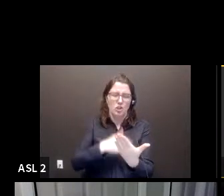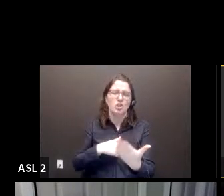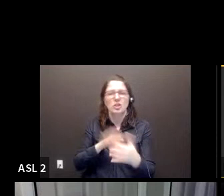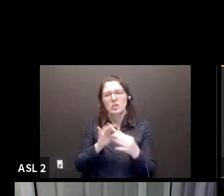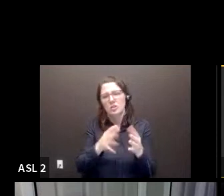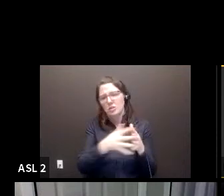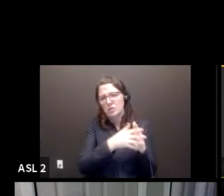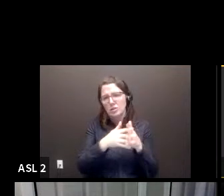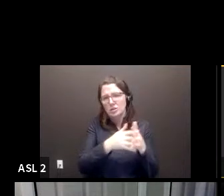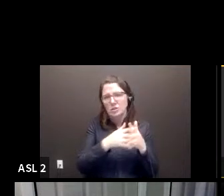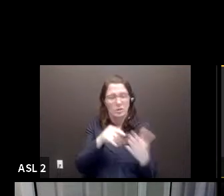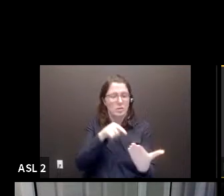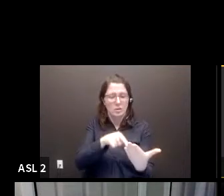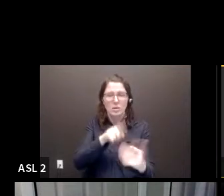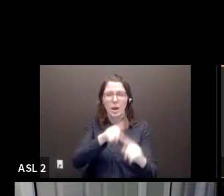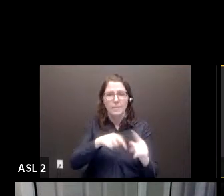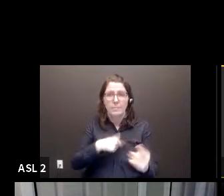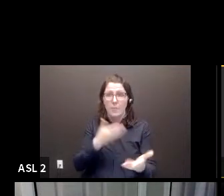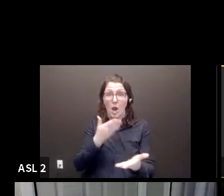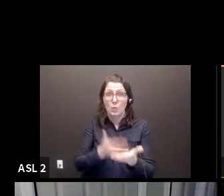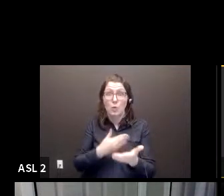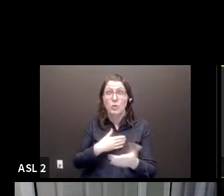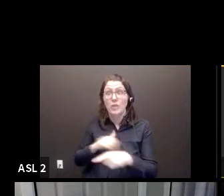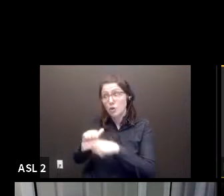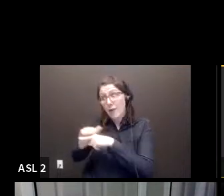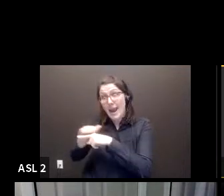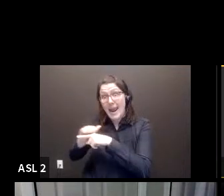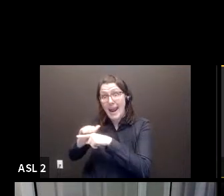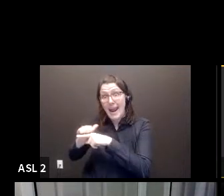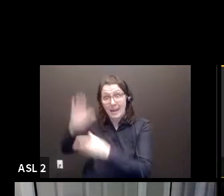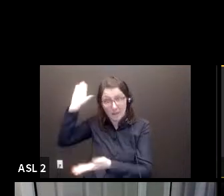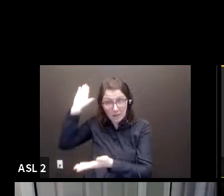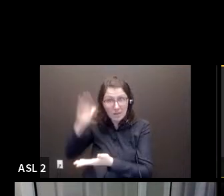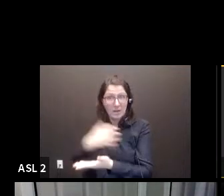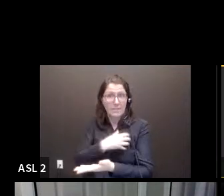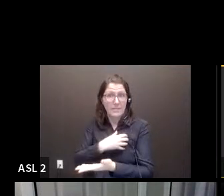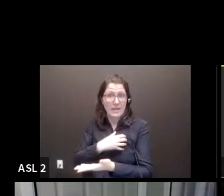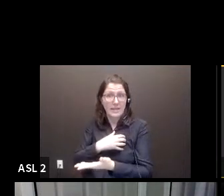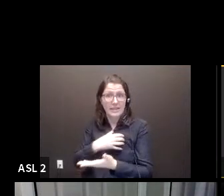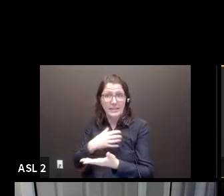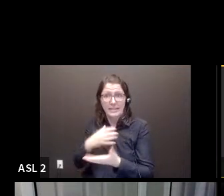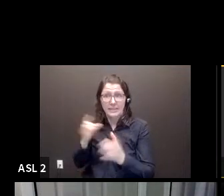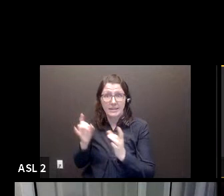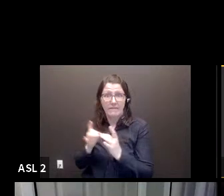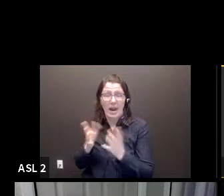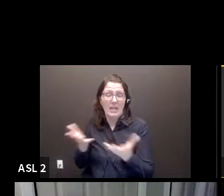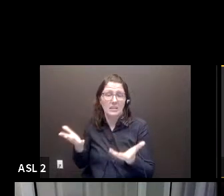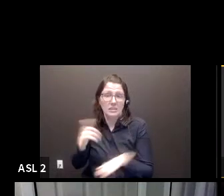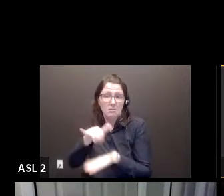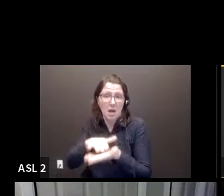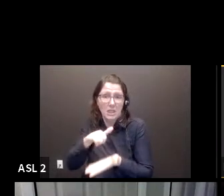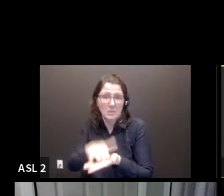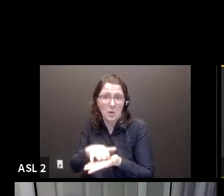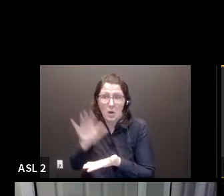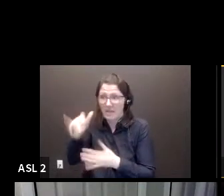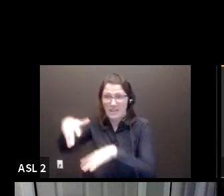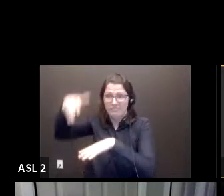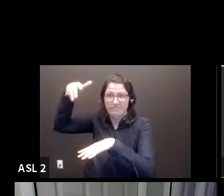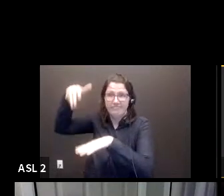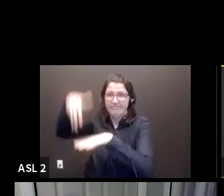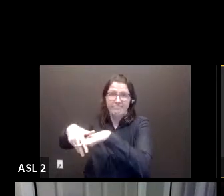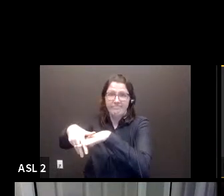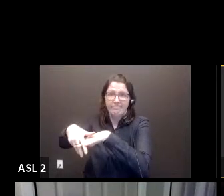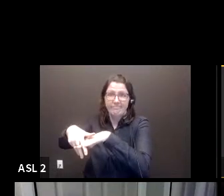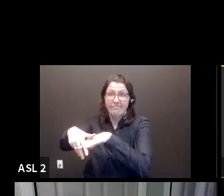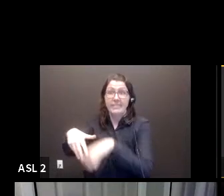but it does kind of translate here as well no amount of training will fix a culture that is embedded in the fabric of the system policing is by